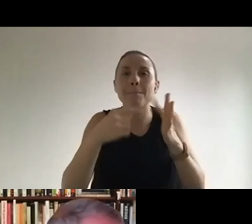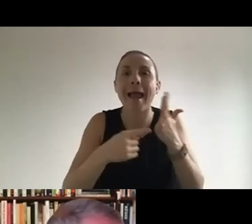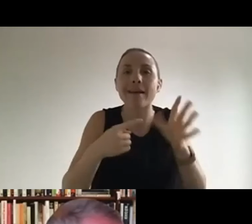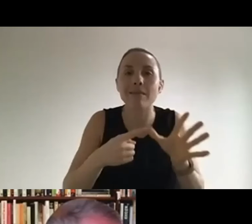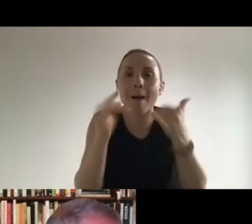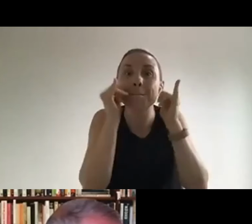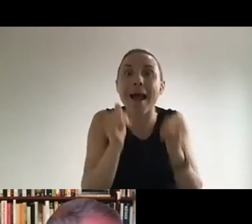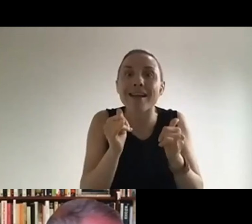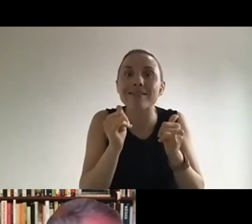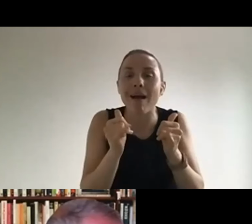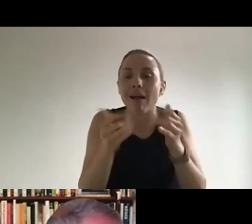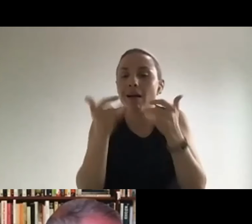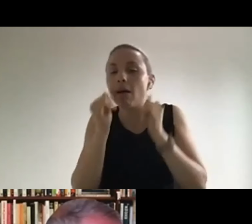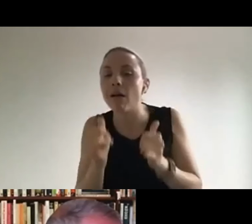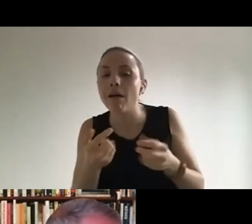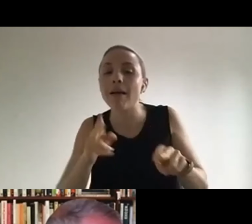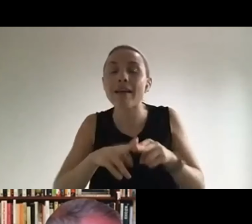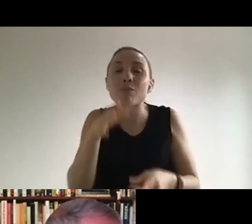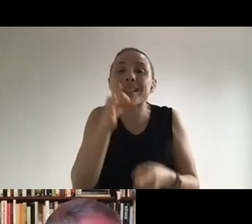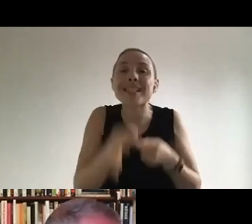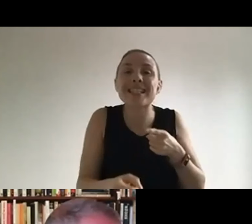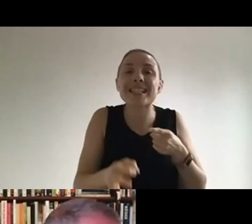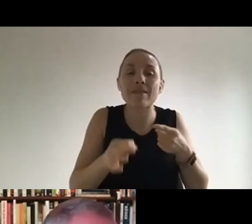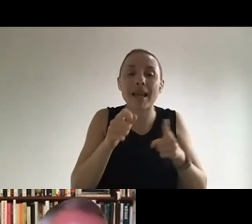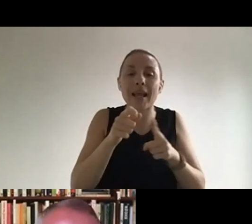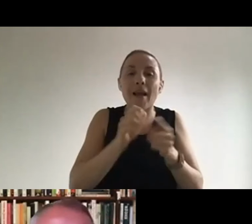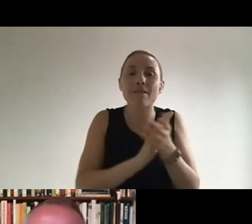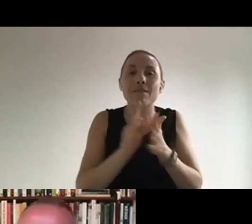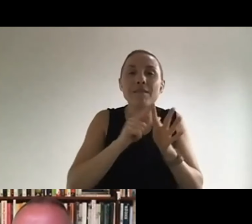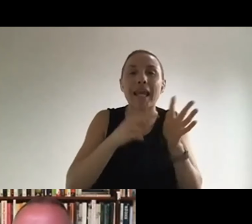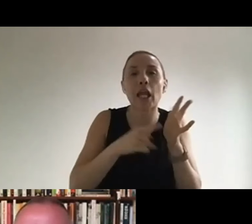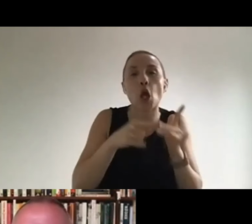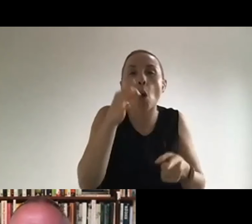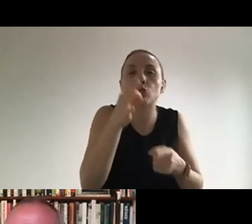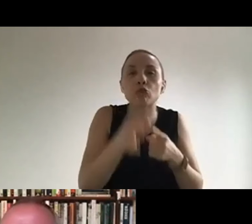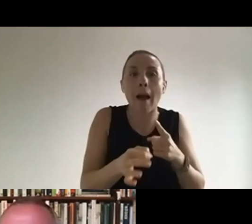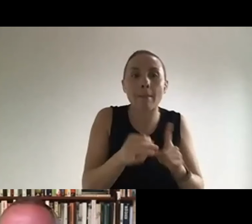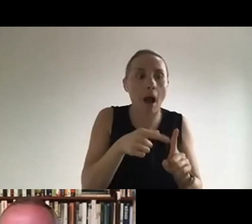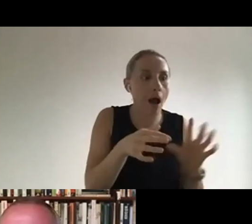particular genophenotype for a particular trial. And that's something that we are working on.